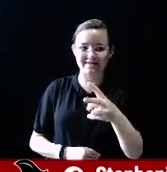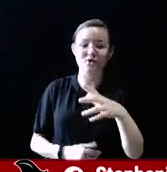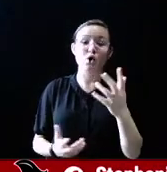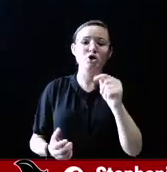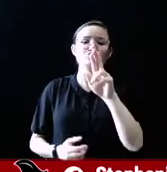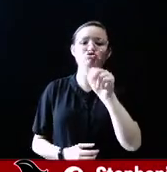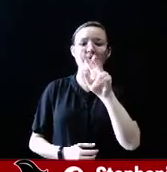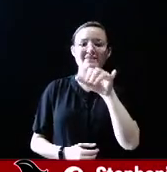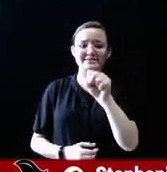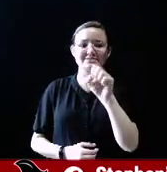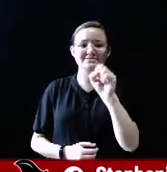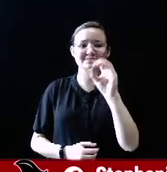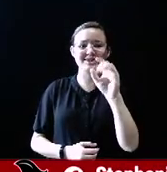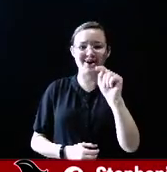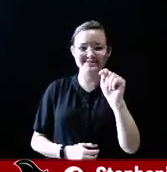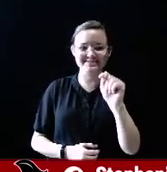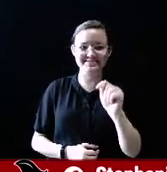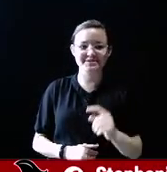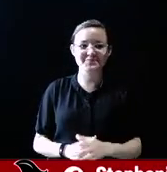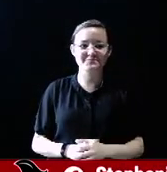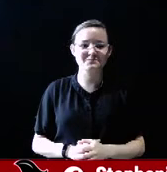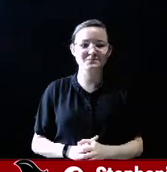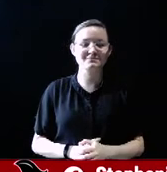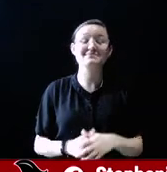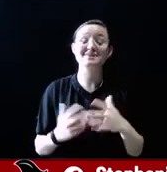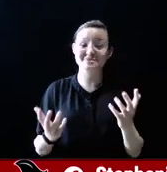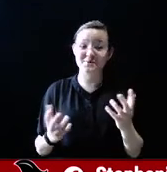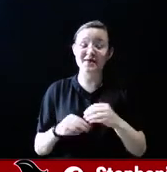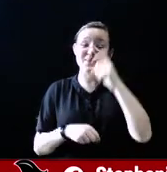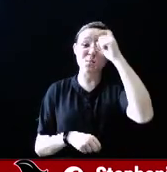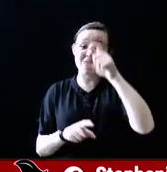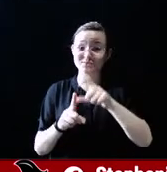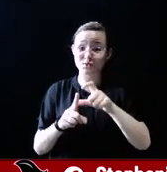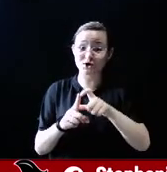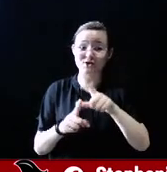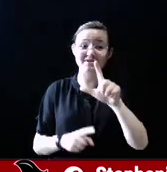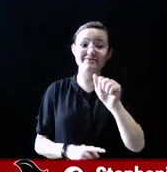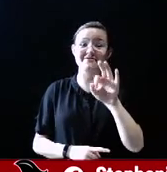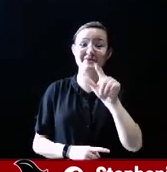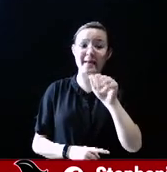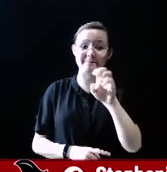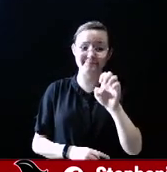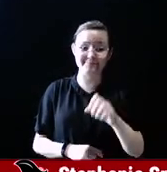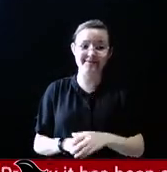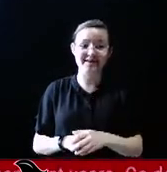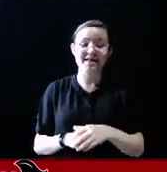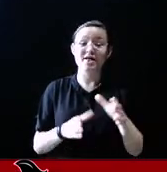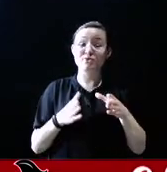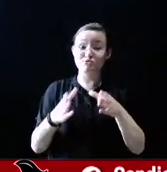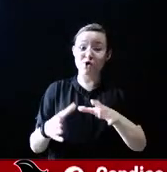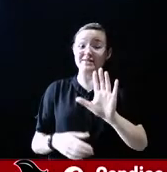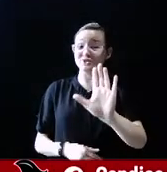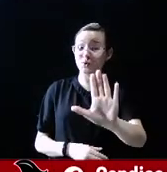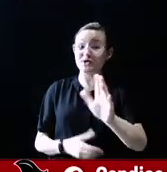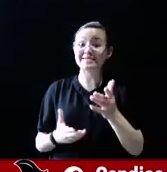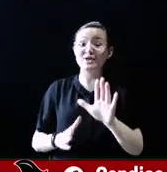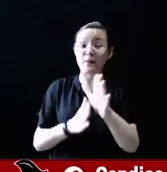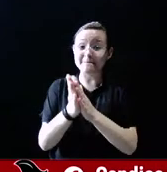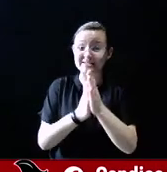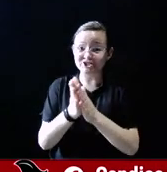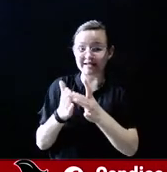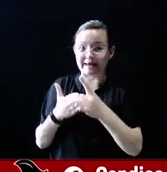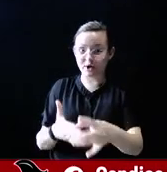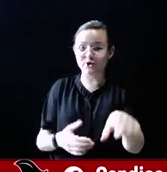Travis Scott. So, in the wise words of La Flame, the world is yours, let your ambition carry